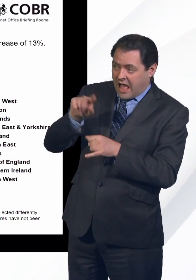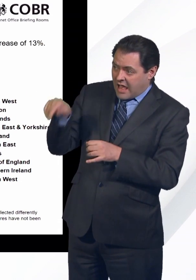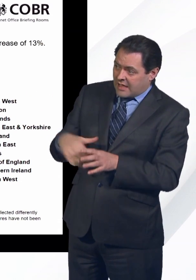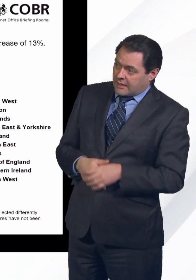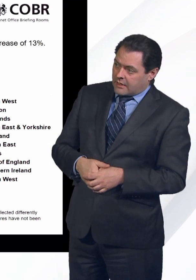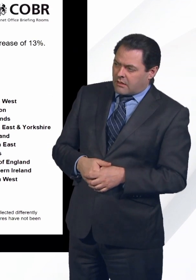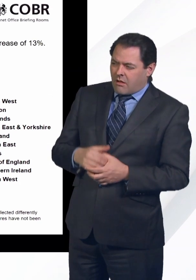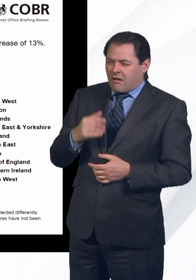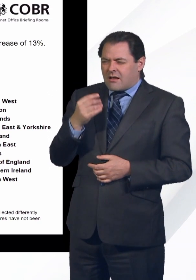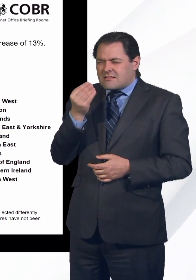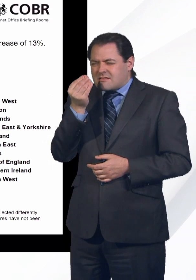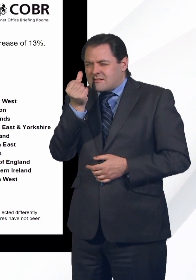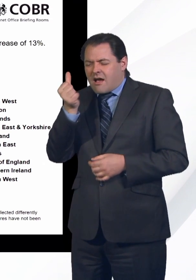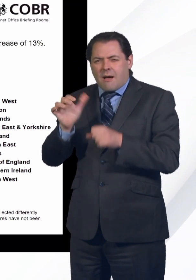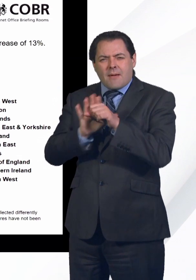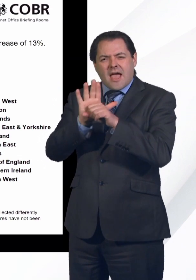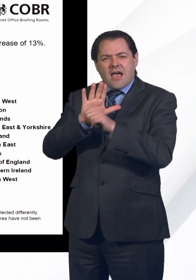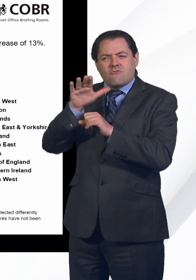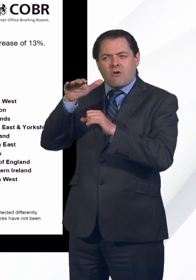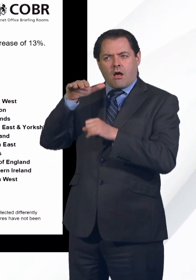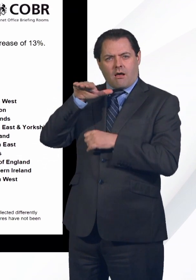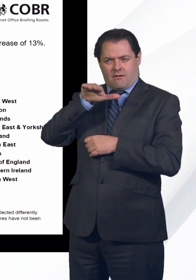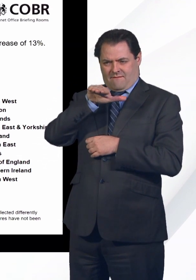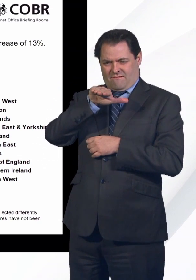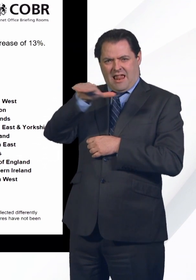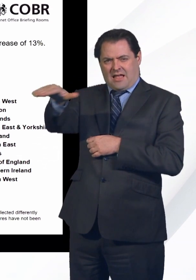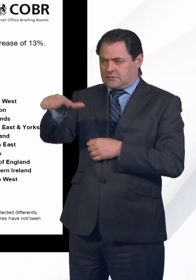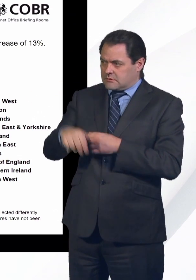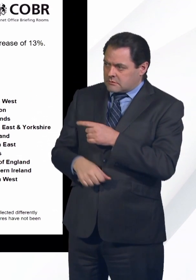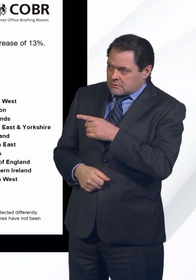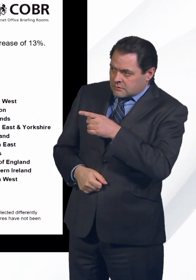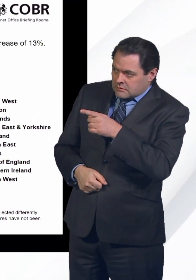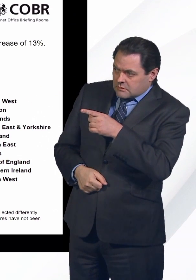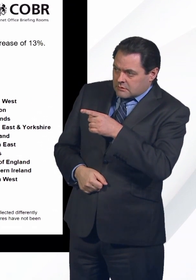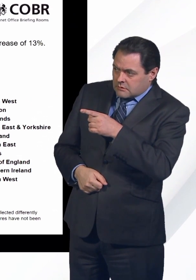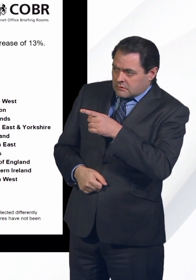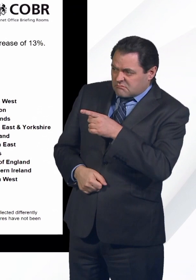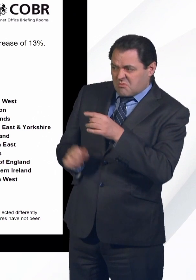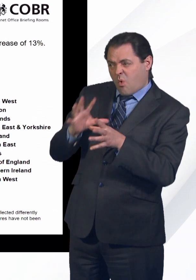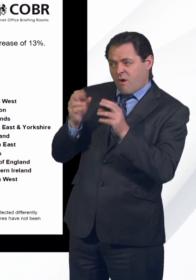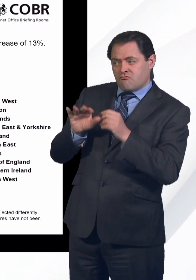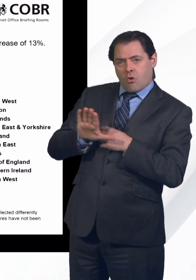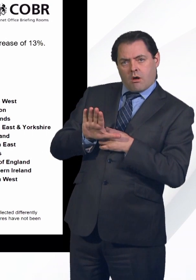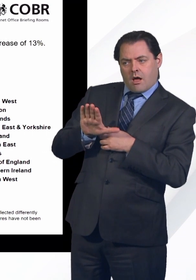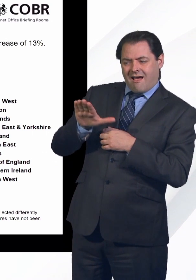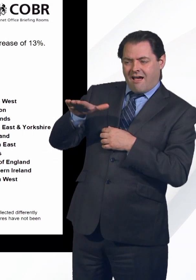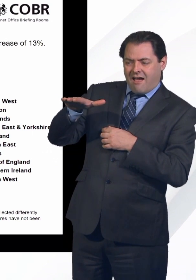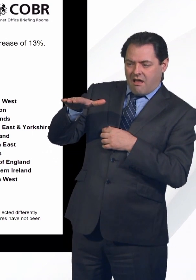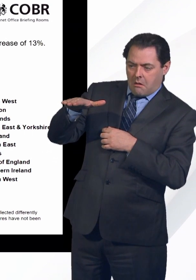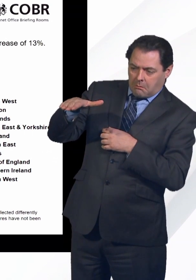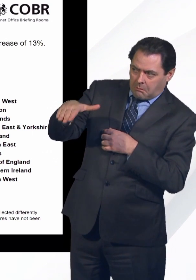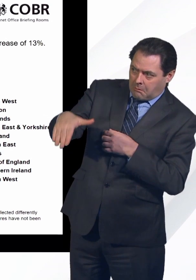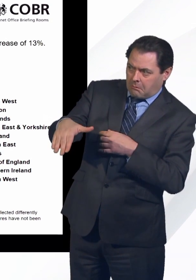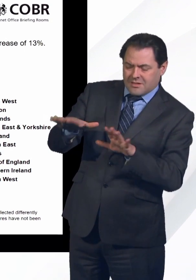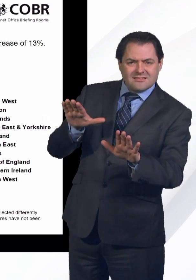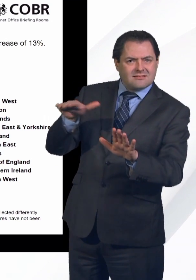number of areas, the trend is somewhat flat, but overall, there are now steady declines in the number of people in hospital.